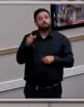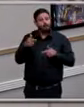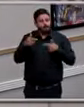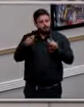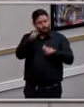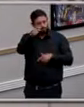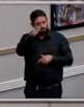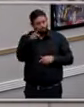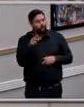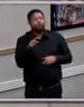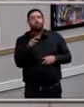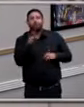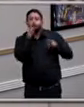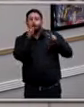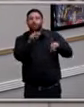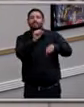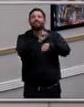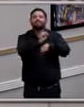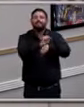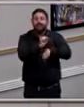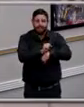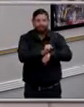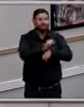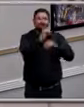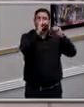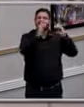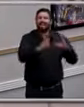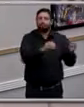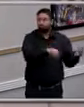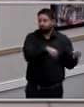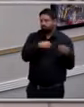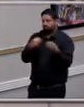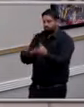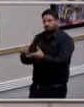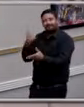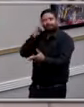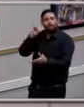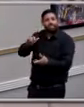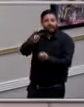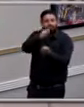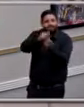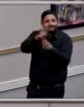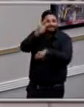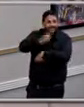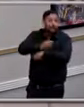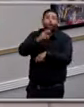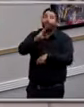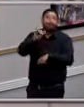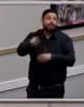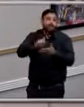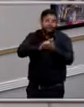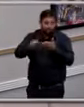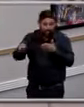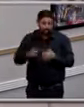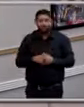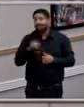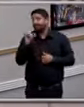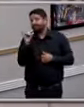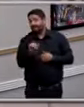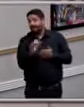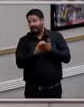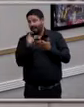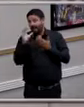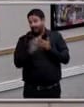that the teacher has actually provided for that particular day or week. On the Canvas calendar, you will